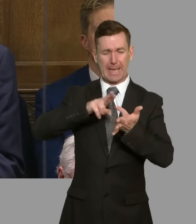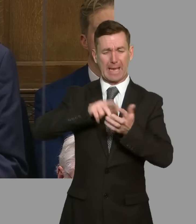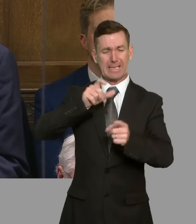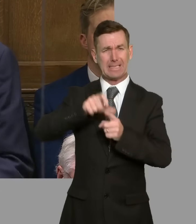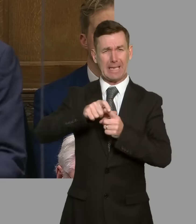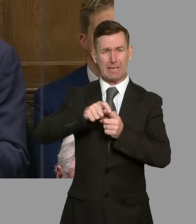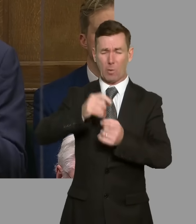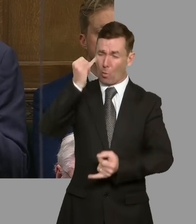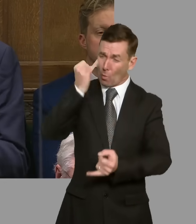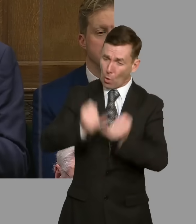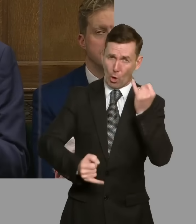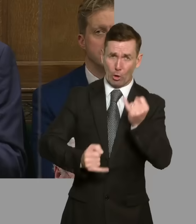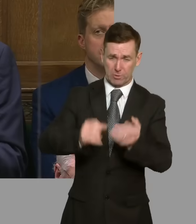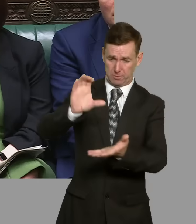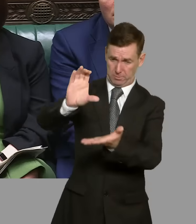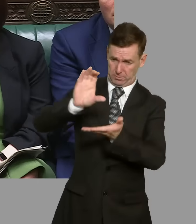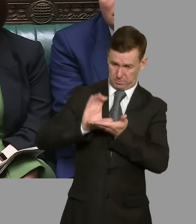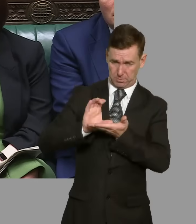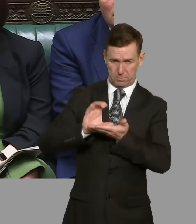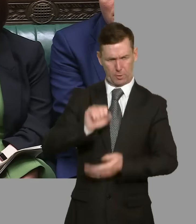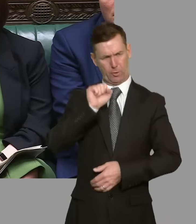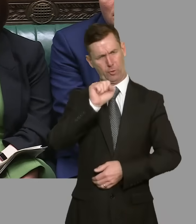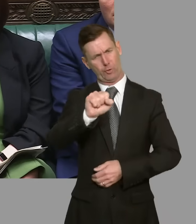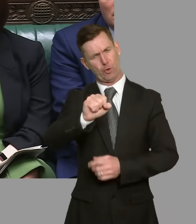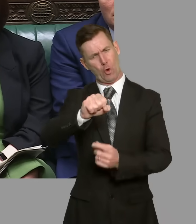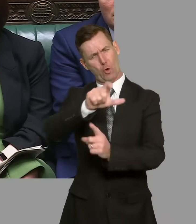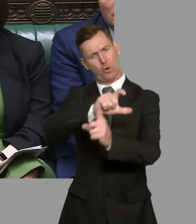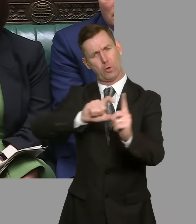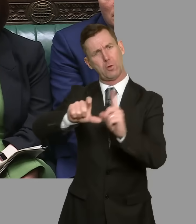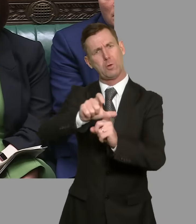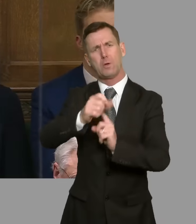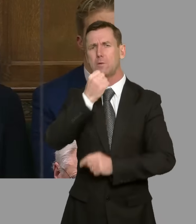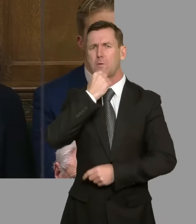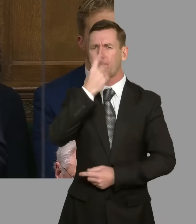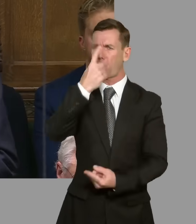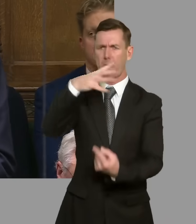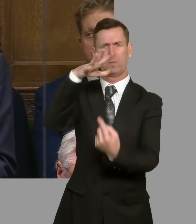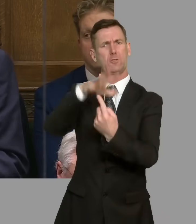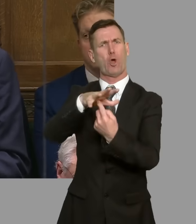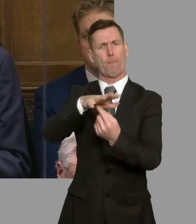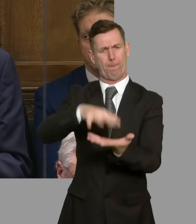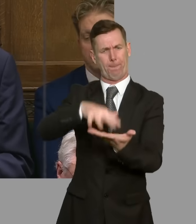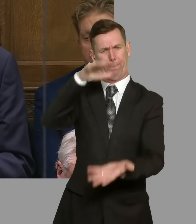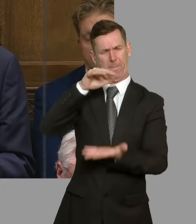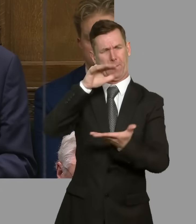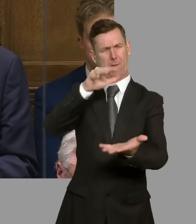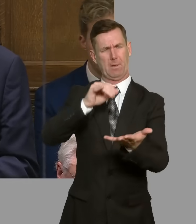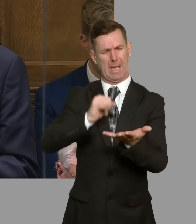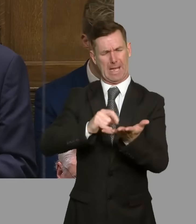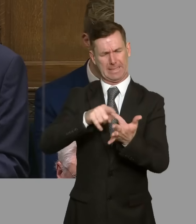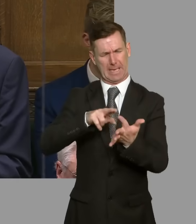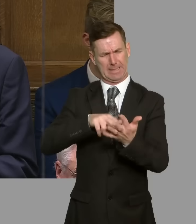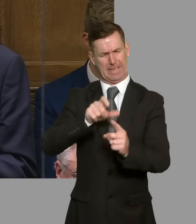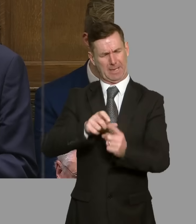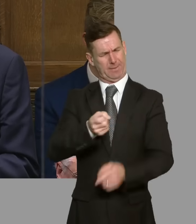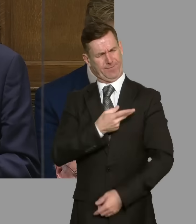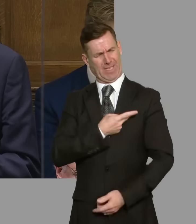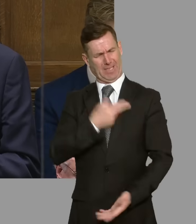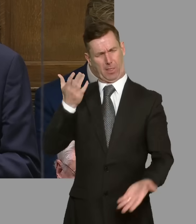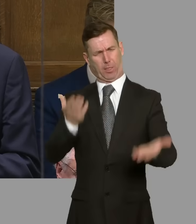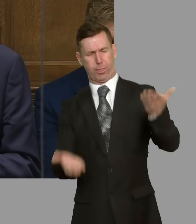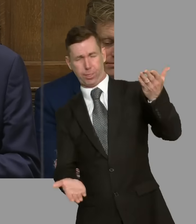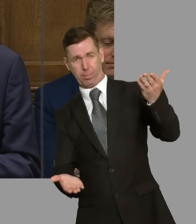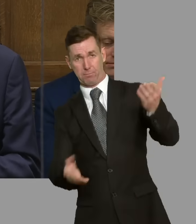an inequality he has repeatedly pledged to end. Well, Mr Speaker, the results are in. Next year, children in my local area will receive just